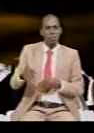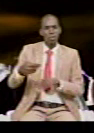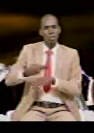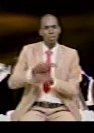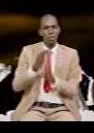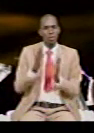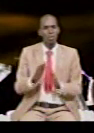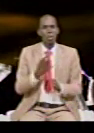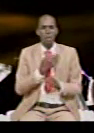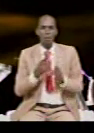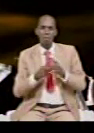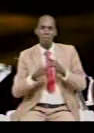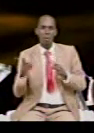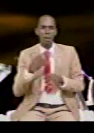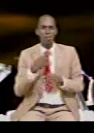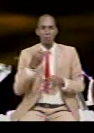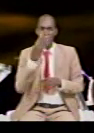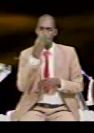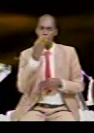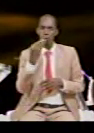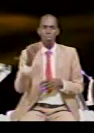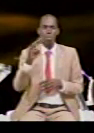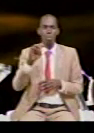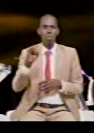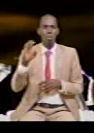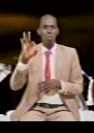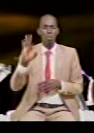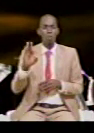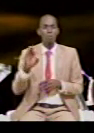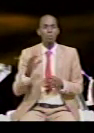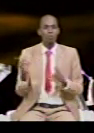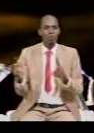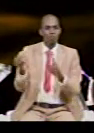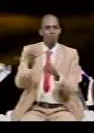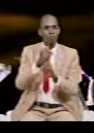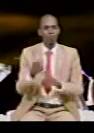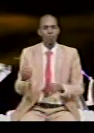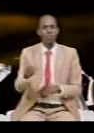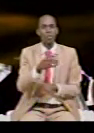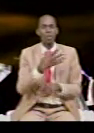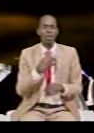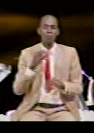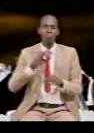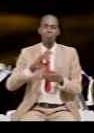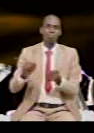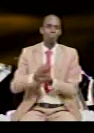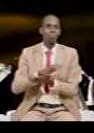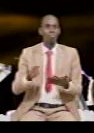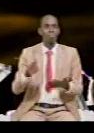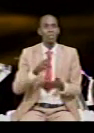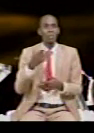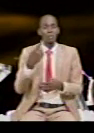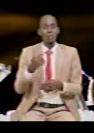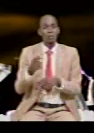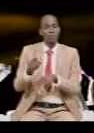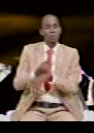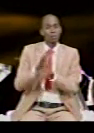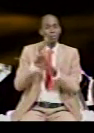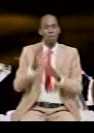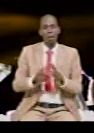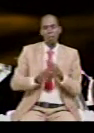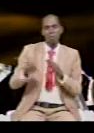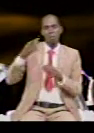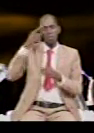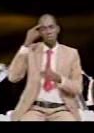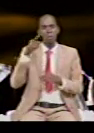and scattereth the sheep. The hireling fleeth because he's an hireling, and careth not for the sheep. I